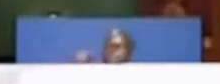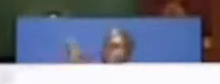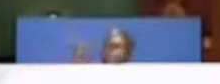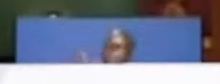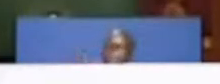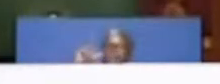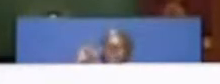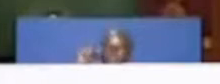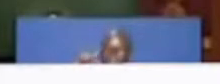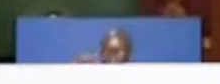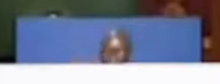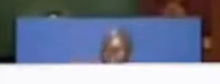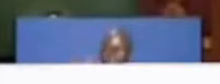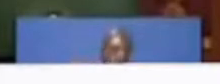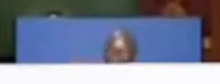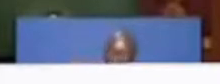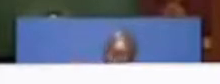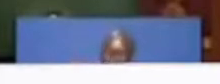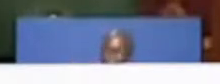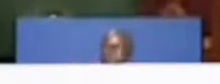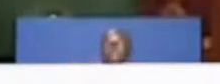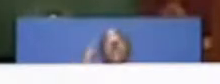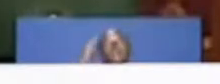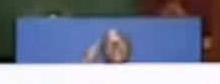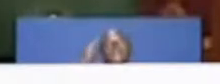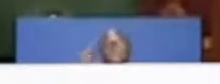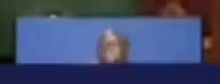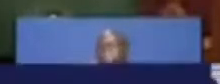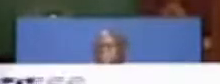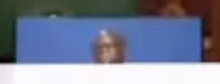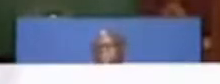this company, for reasons,